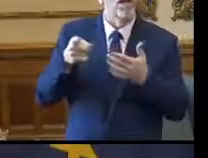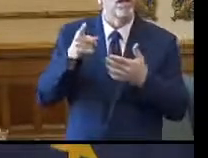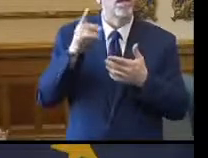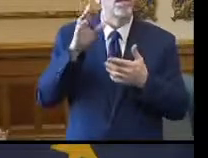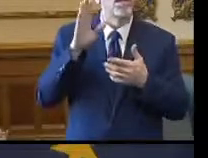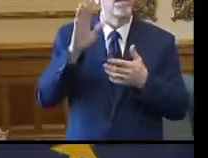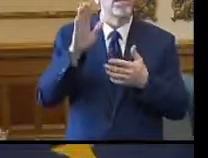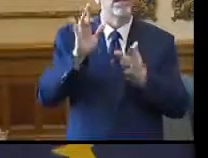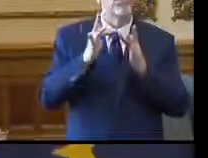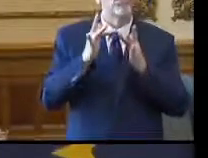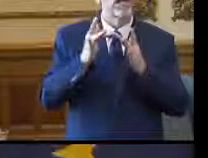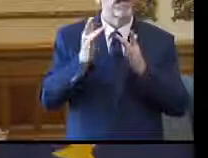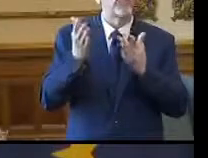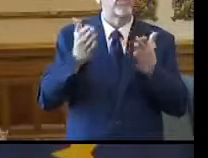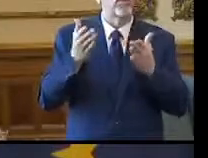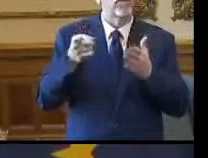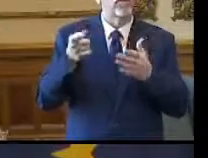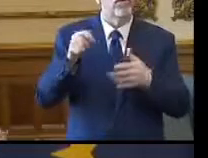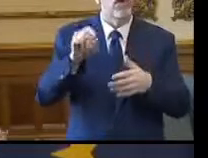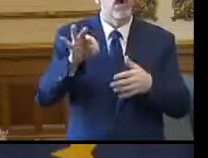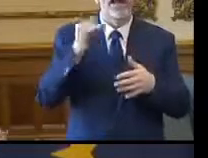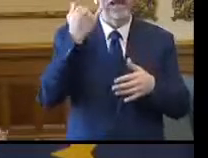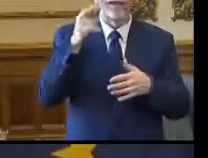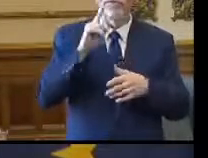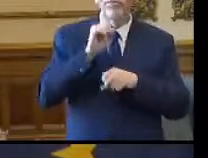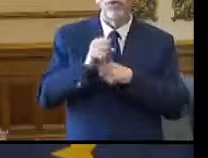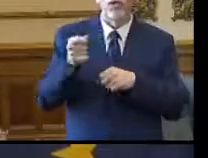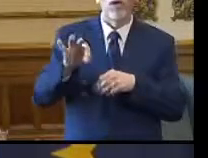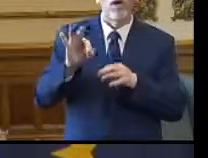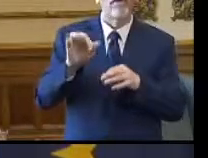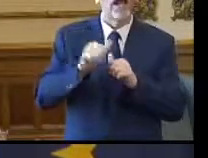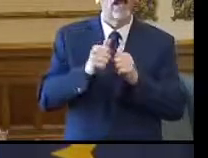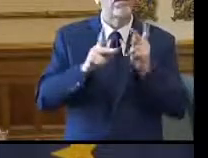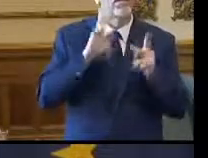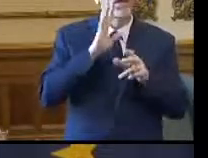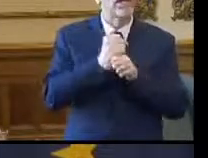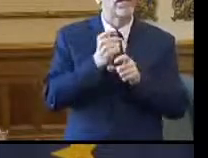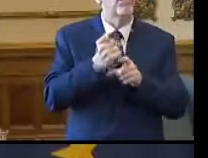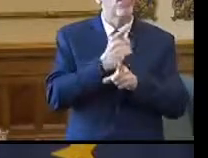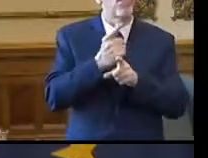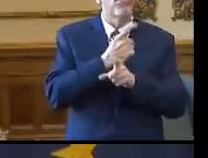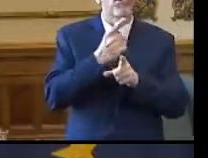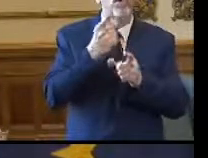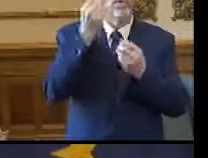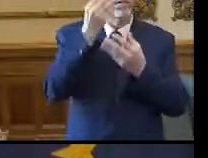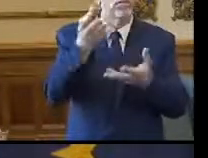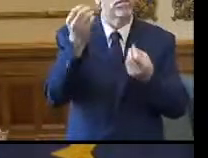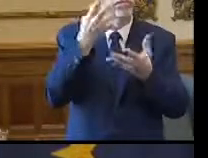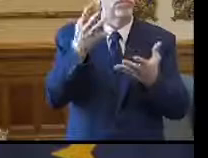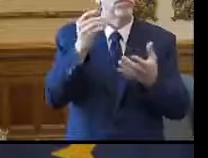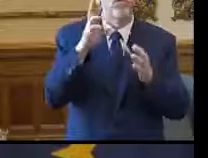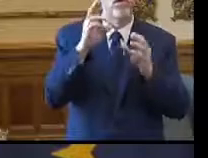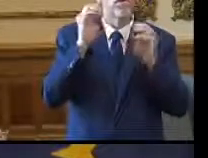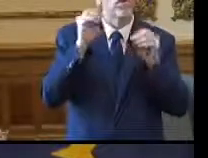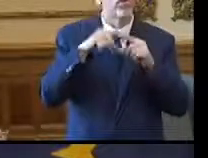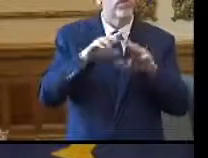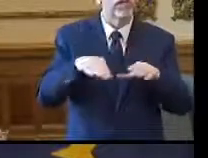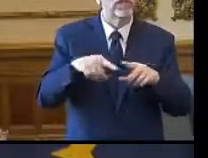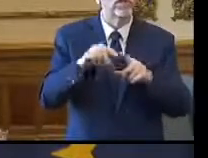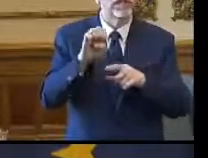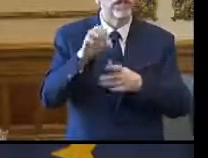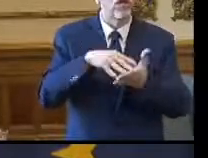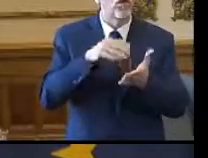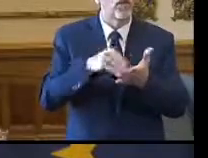services to their home. If that's the case, how do you ensure people are getting proper instructions, or kids through e-learning?